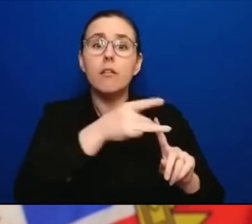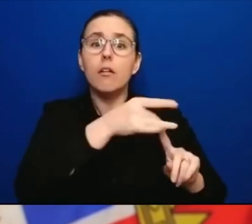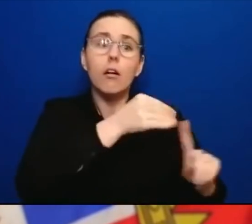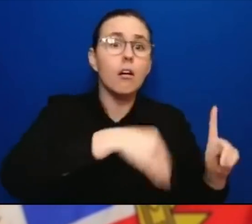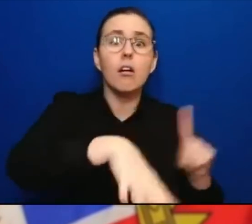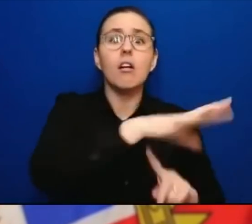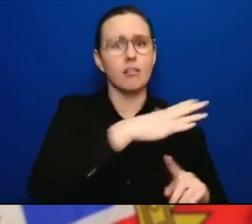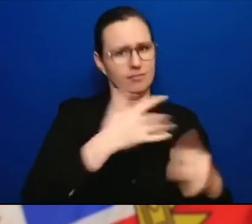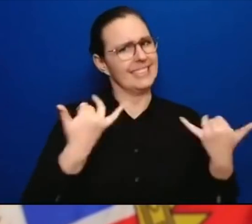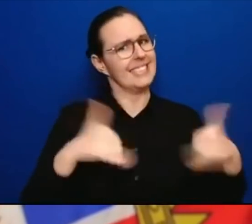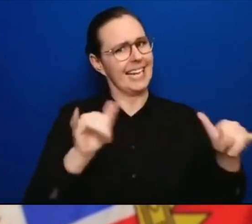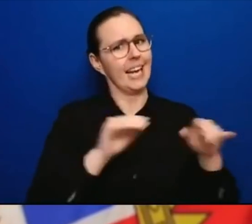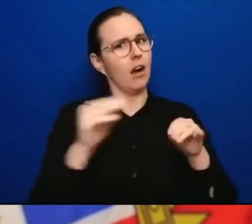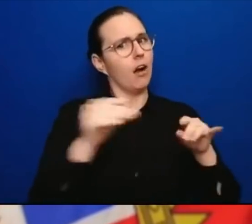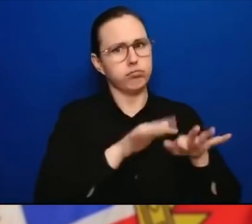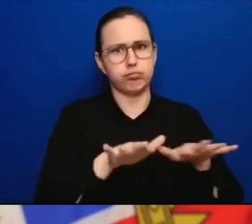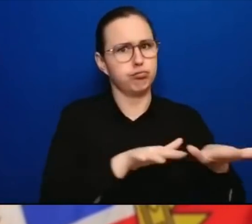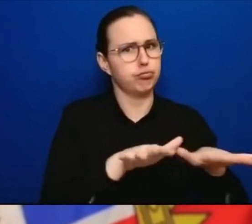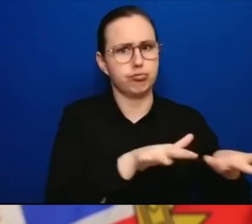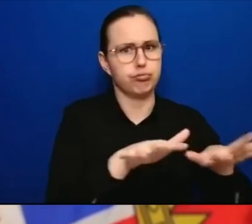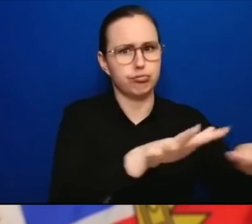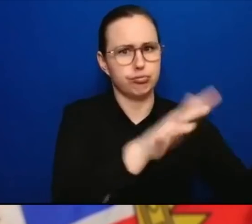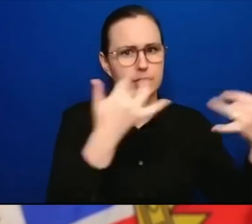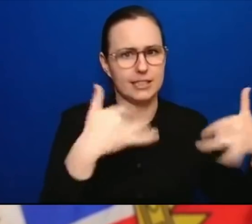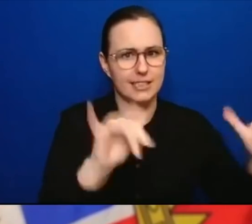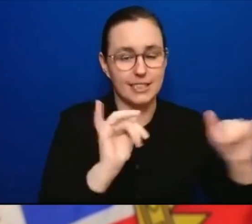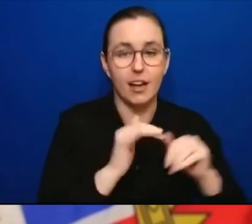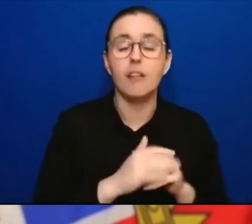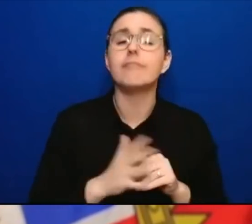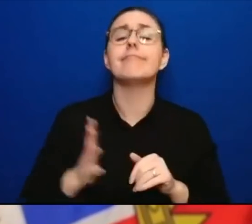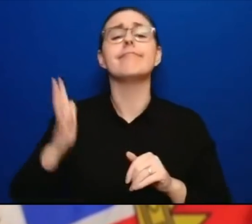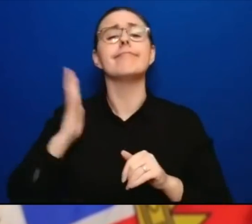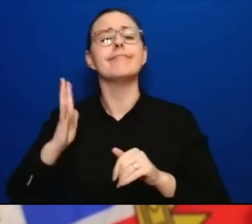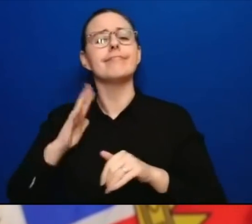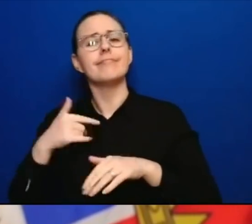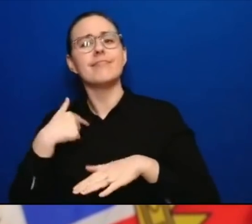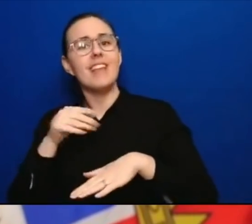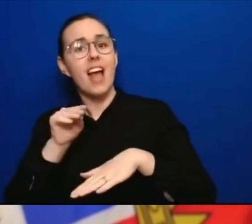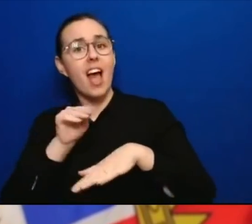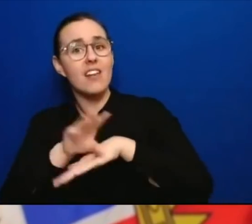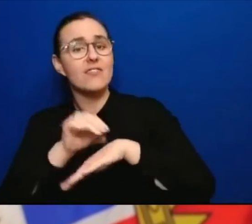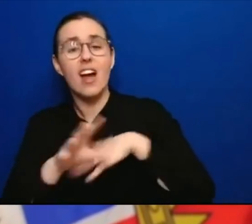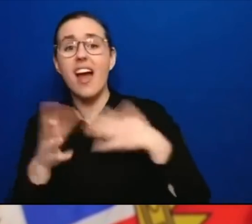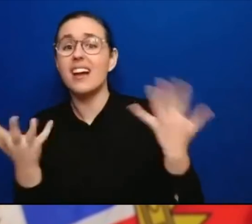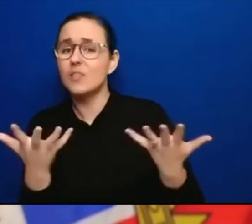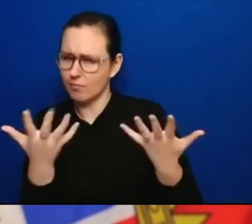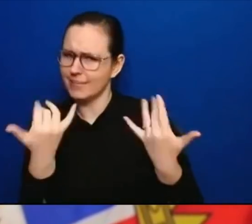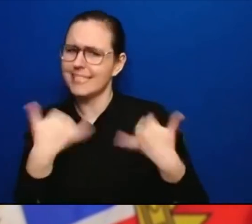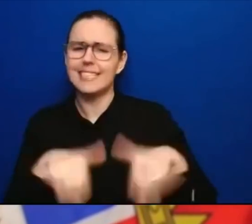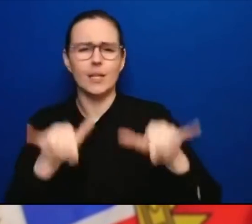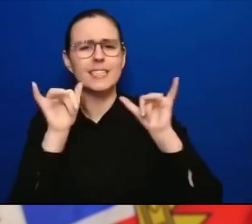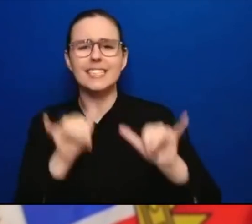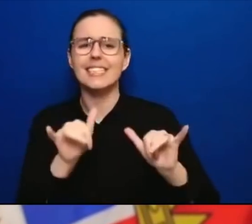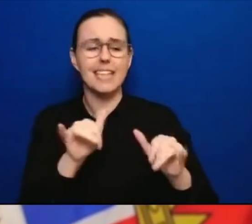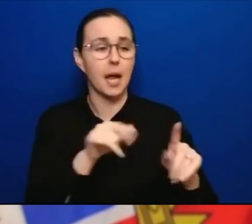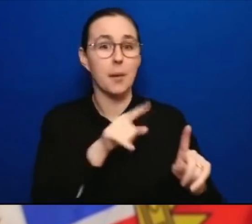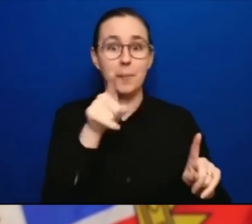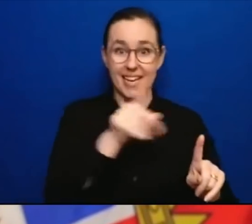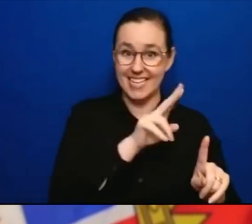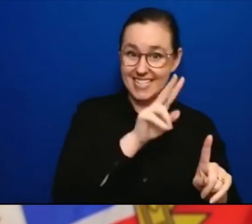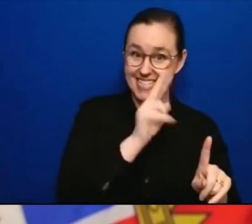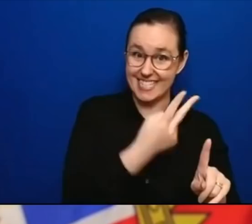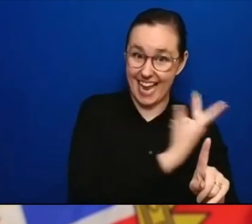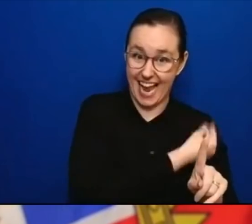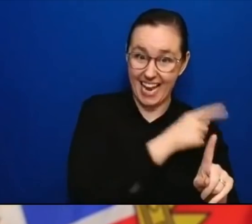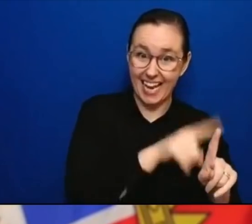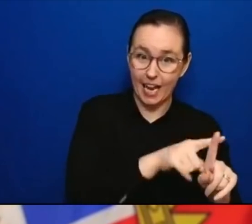that I give to people is that it is important to get that booster dose at 6 months right now, regardless of